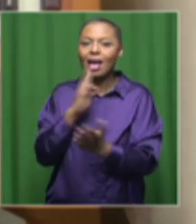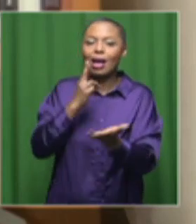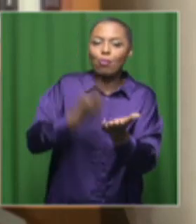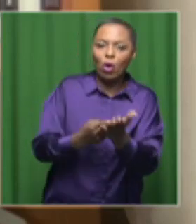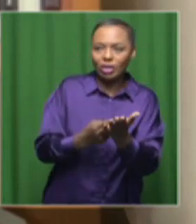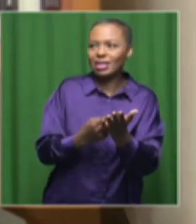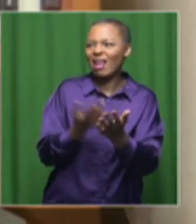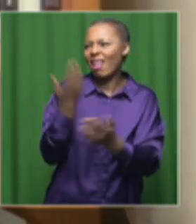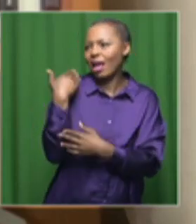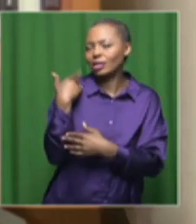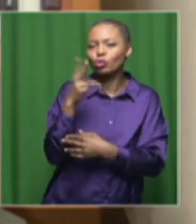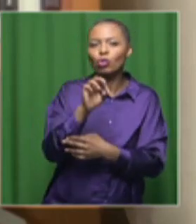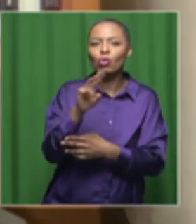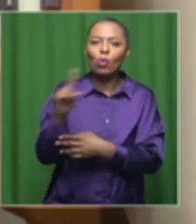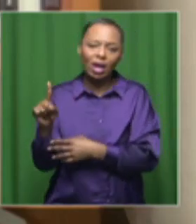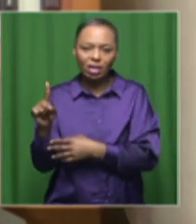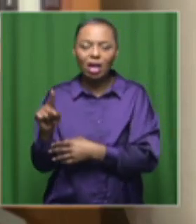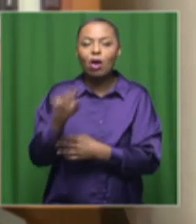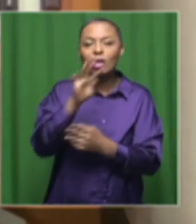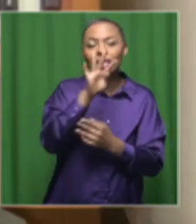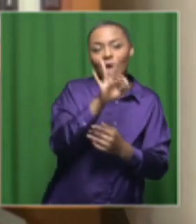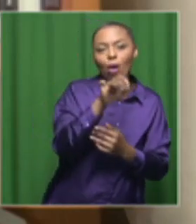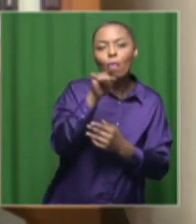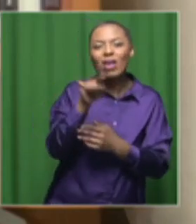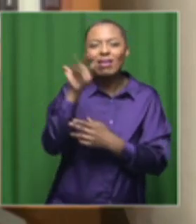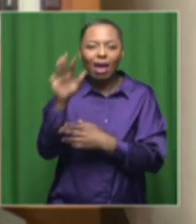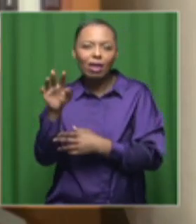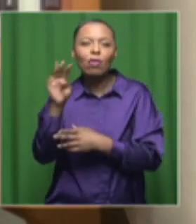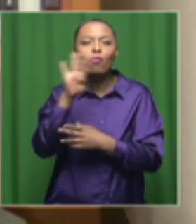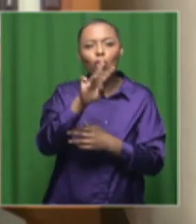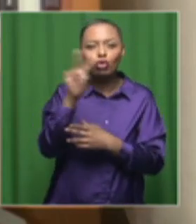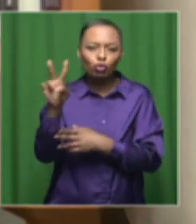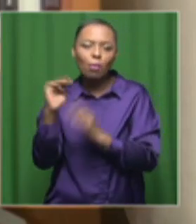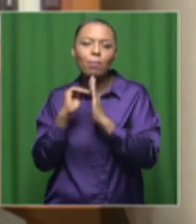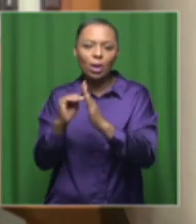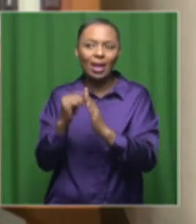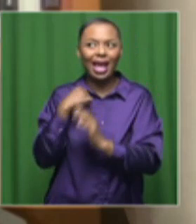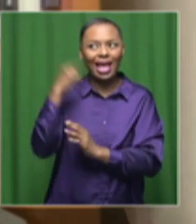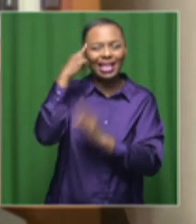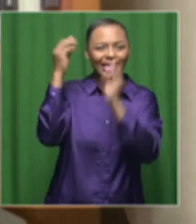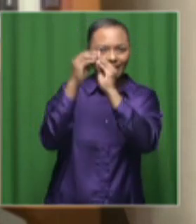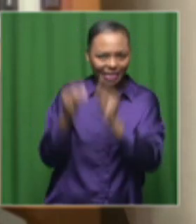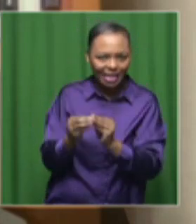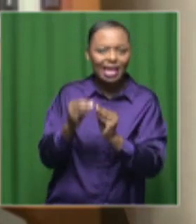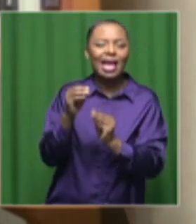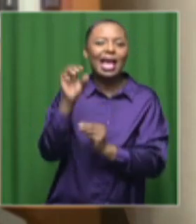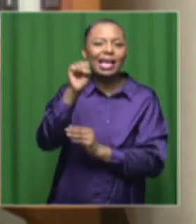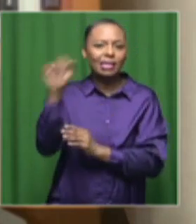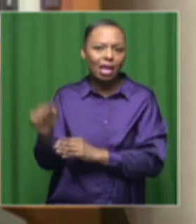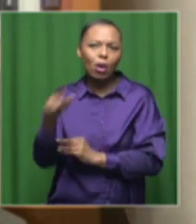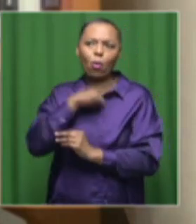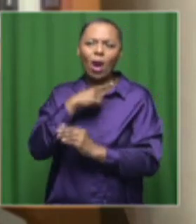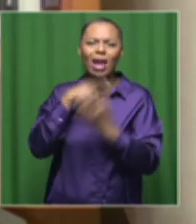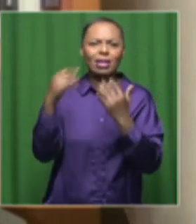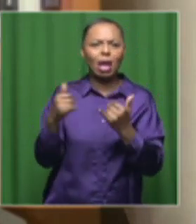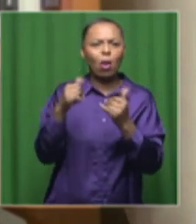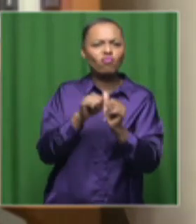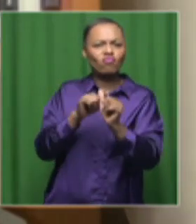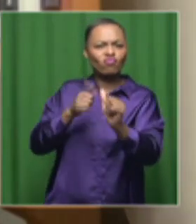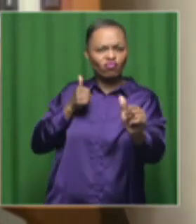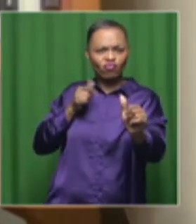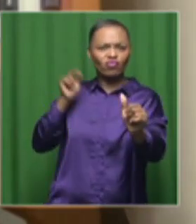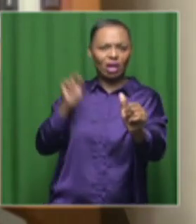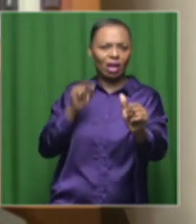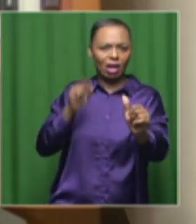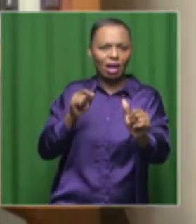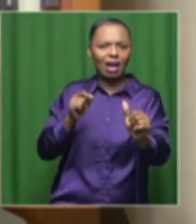2021 of 3.942 million. I think Stats SA has to explain why there's such a wide discrepancy between those